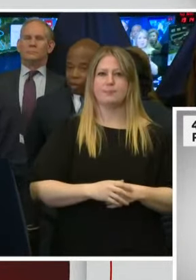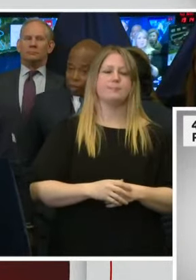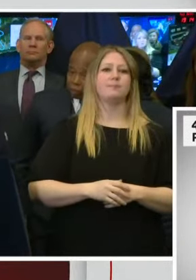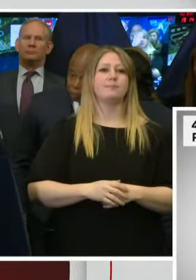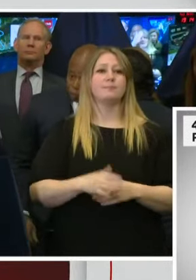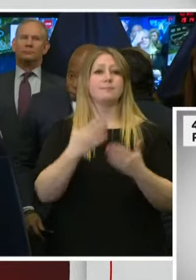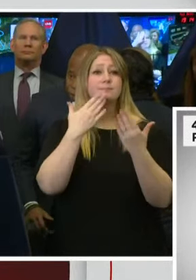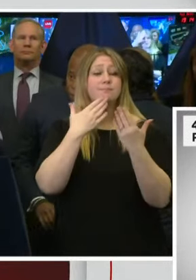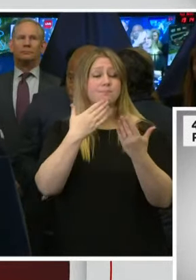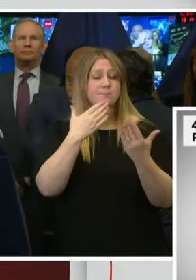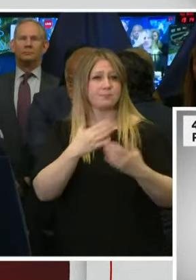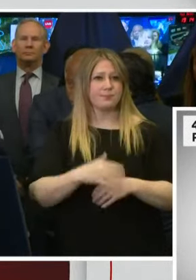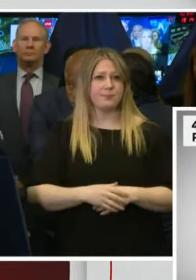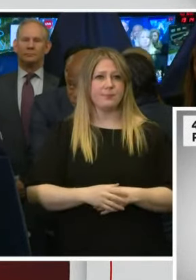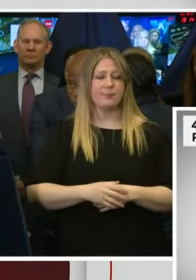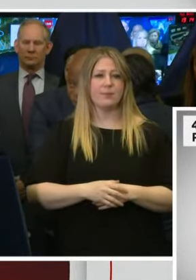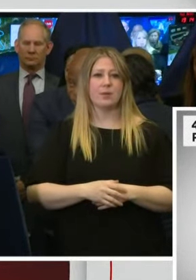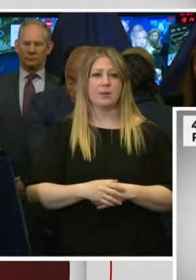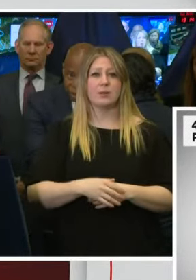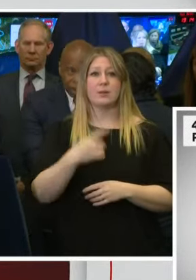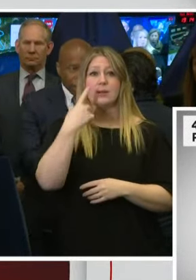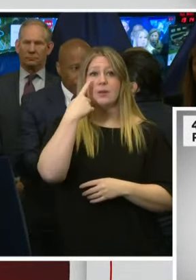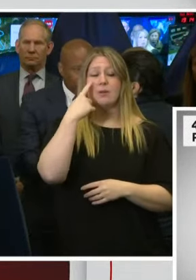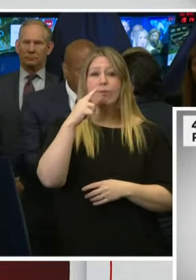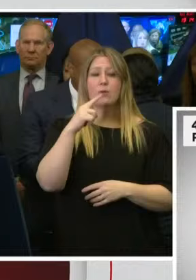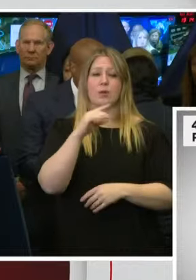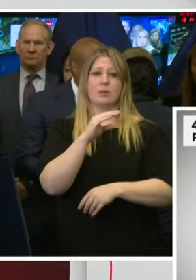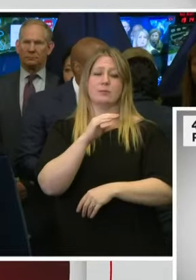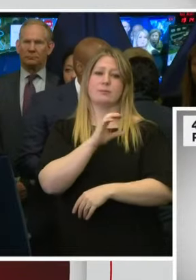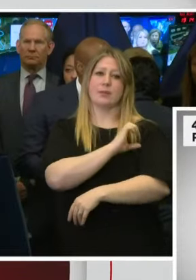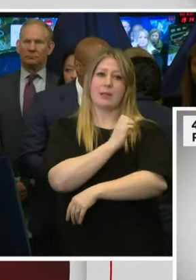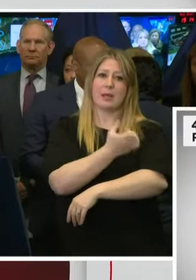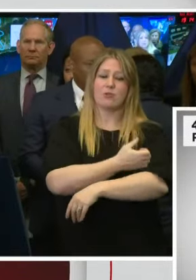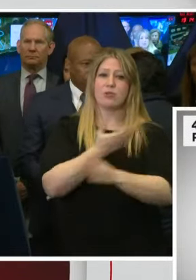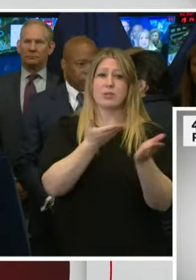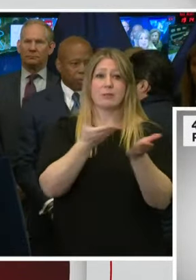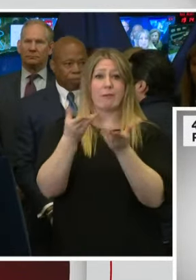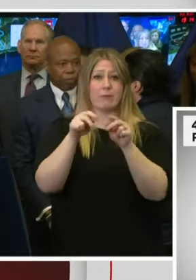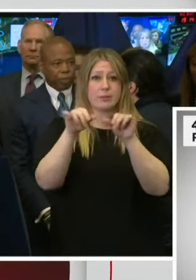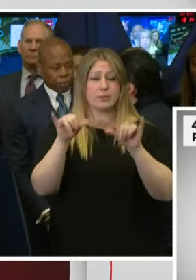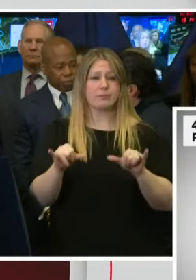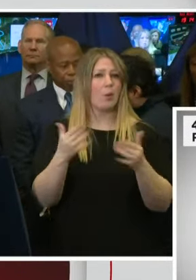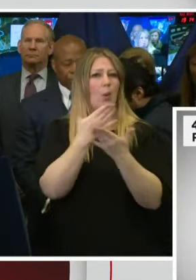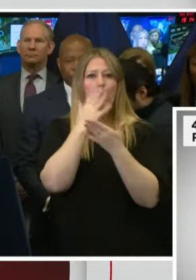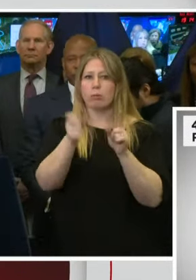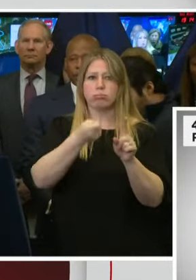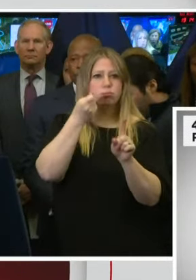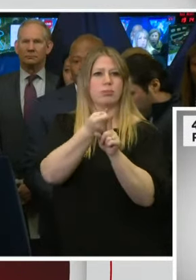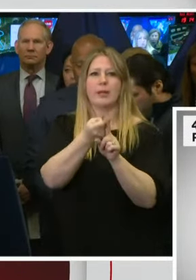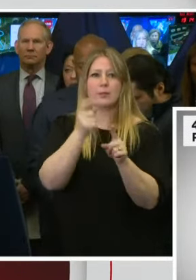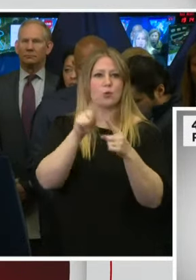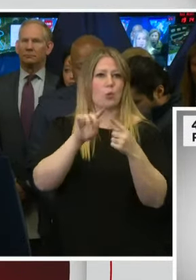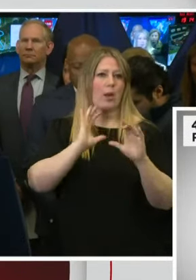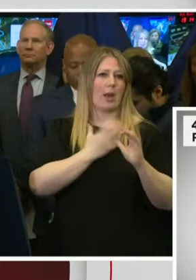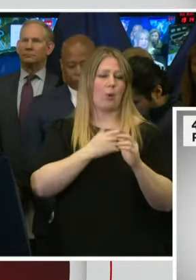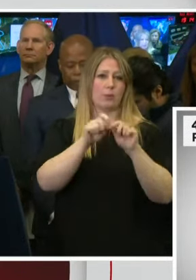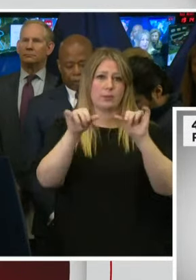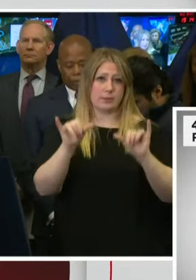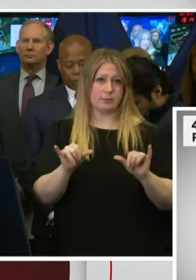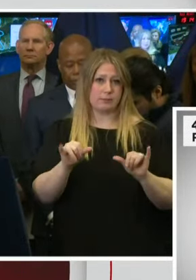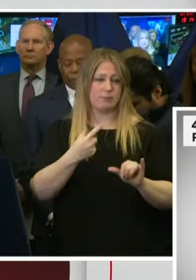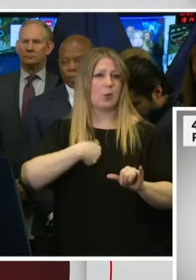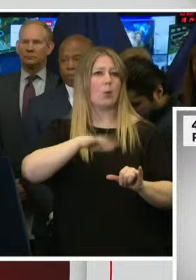So thank you. So for our energy delivery system, energy infrastructure, there were no impacts from this event. We continue to monitor